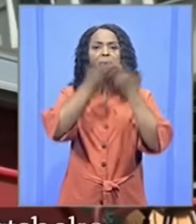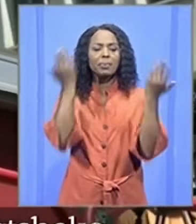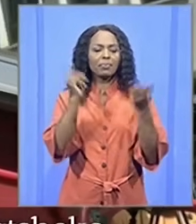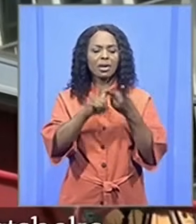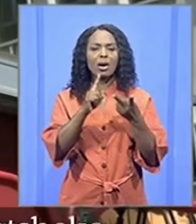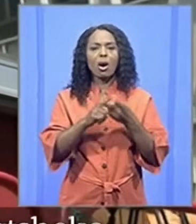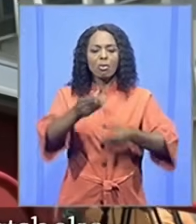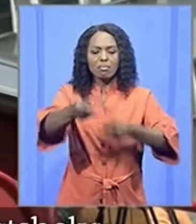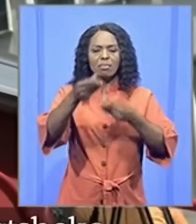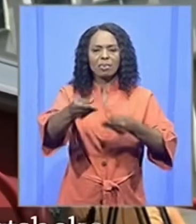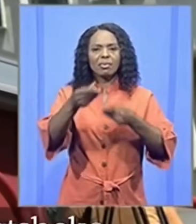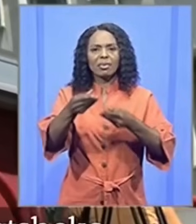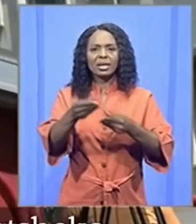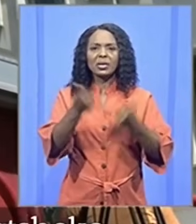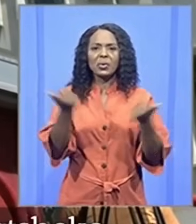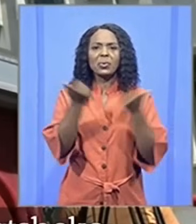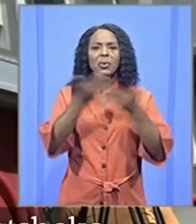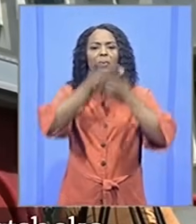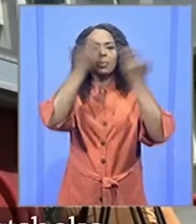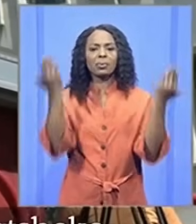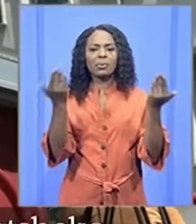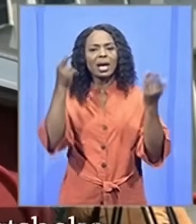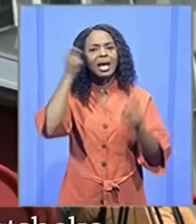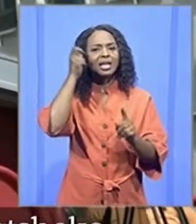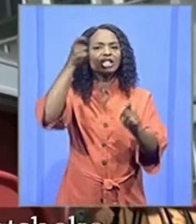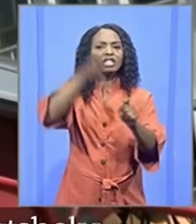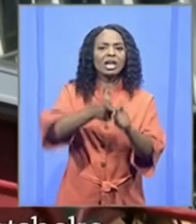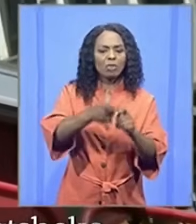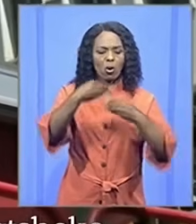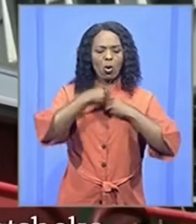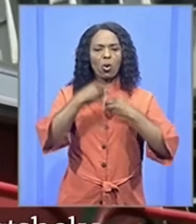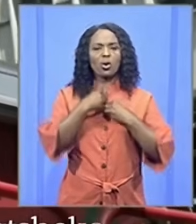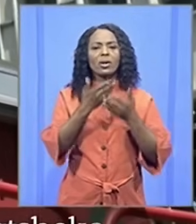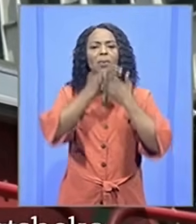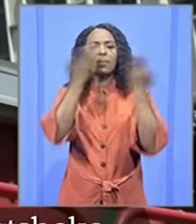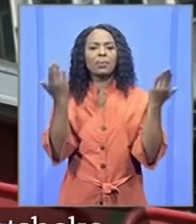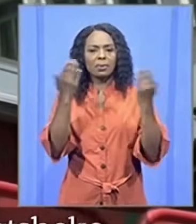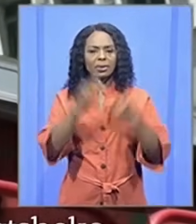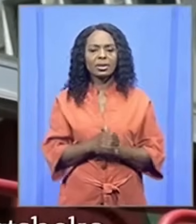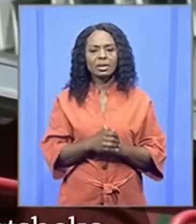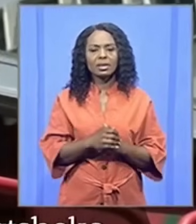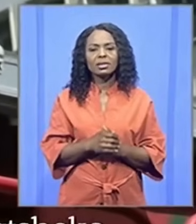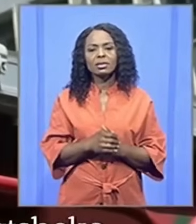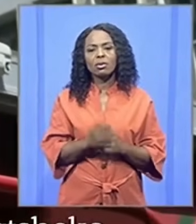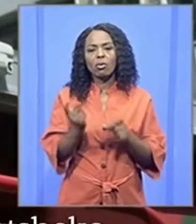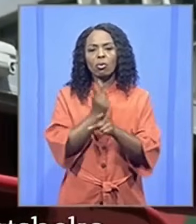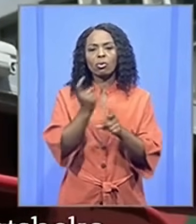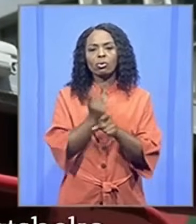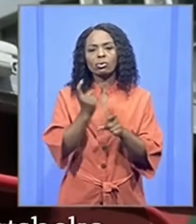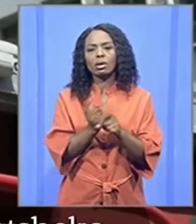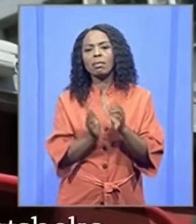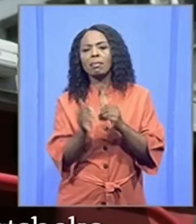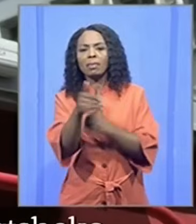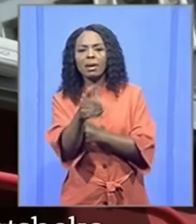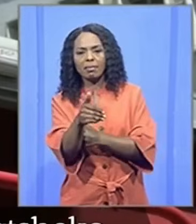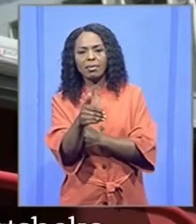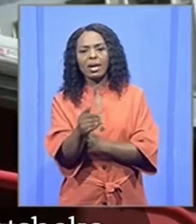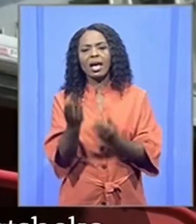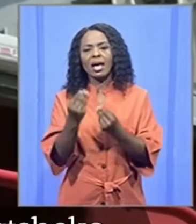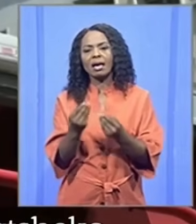can't read her own judgment, who adjourns the court during judgment to go back seat and receive